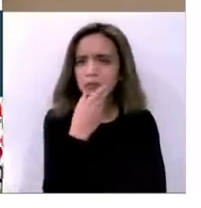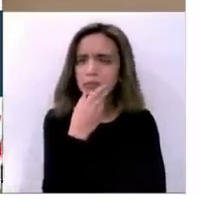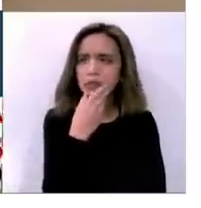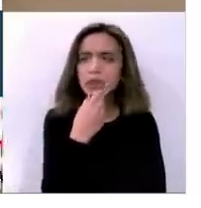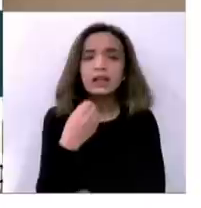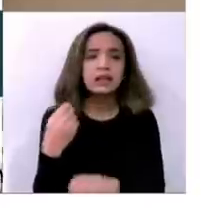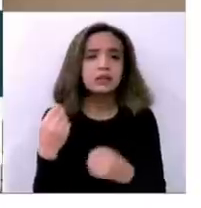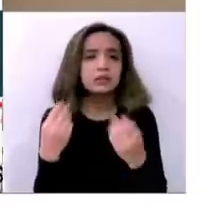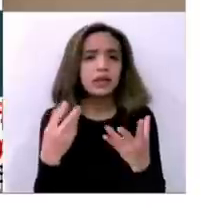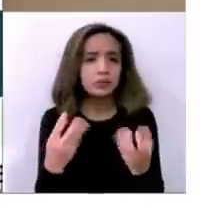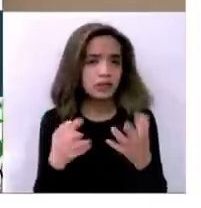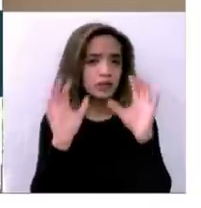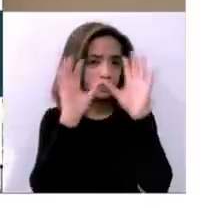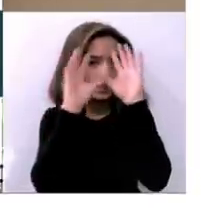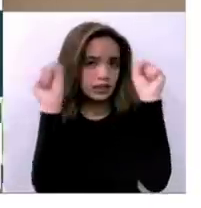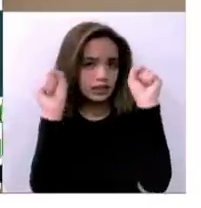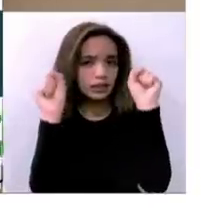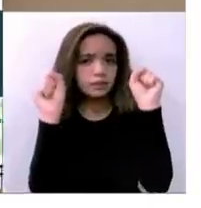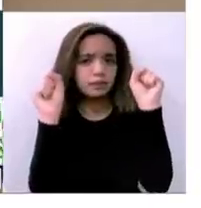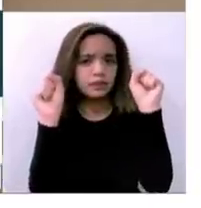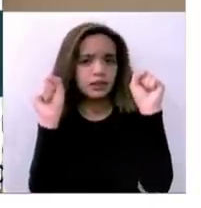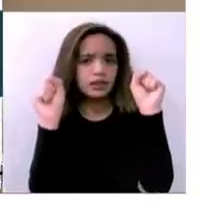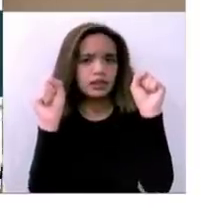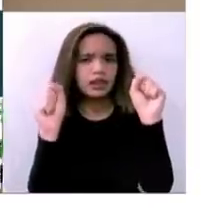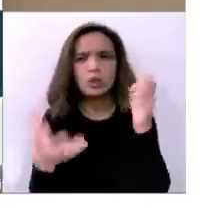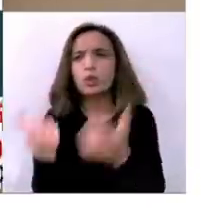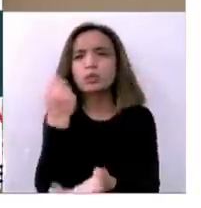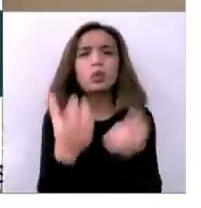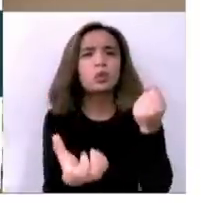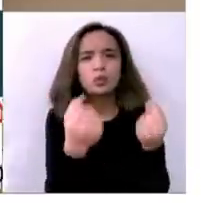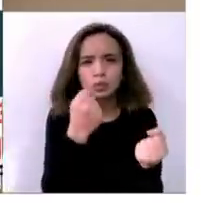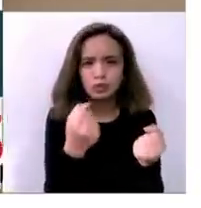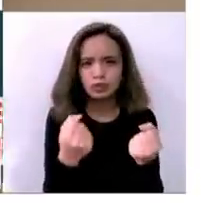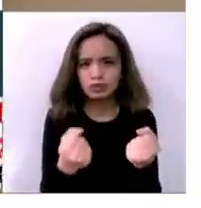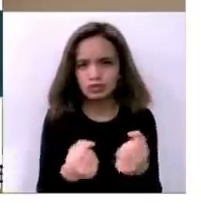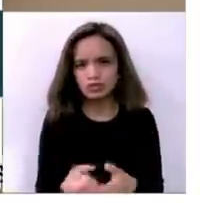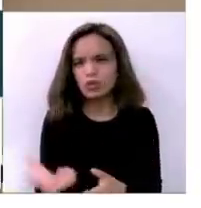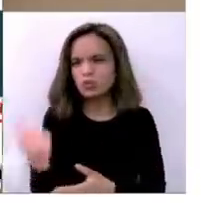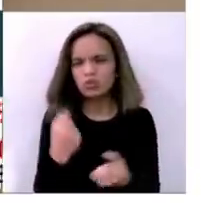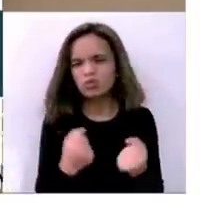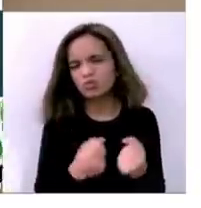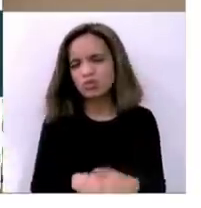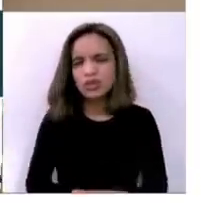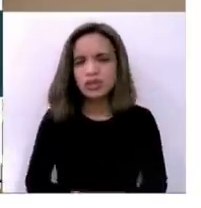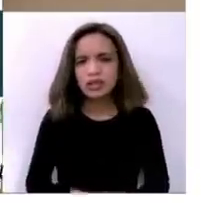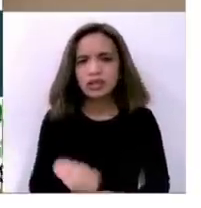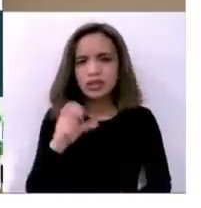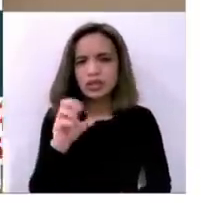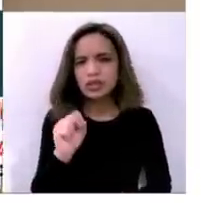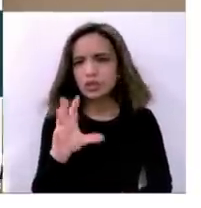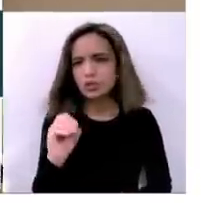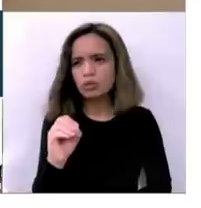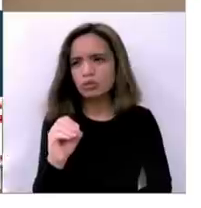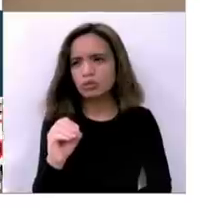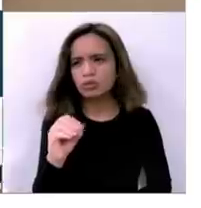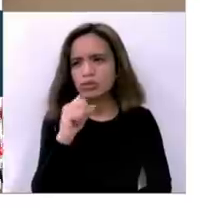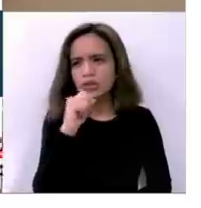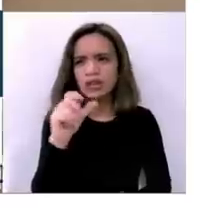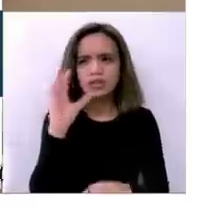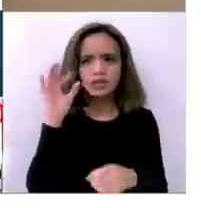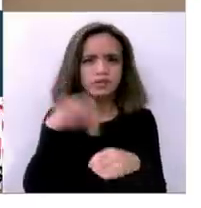presidential aspirants. No, we will kanya-kanya muna lahat kami. So we will not vote as a bloc at this time.